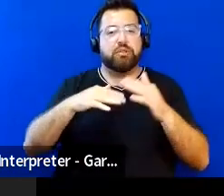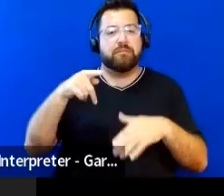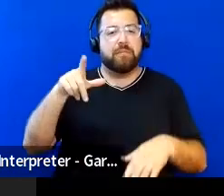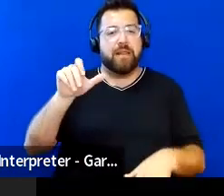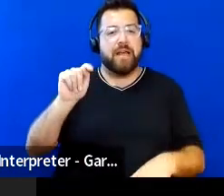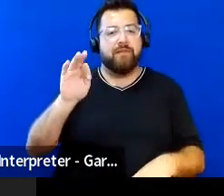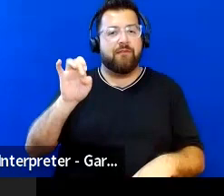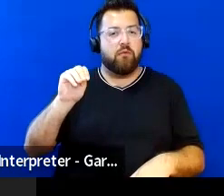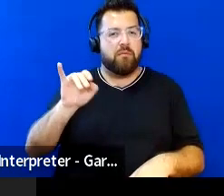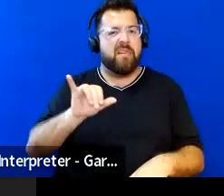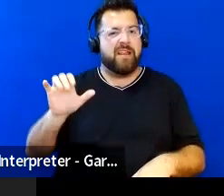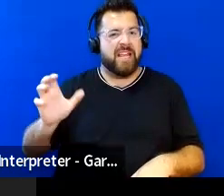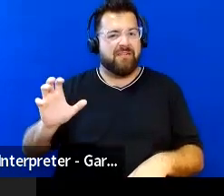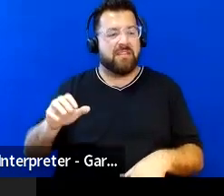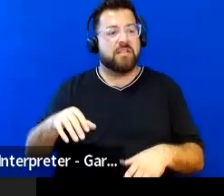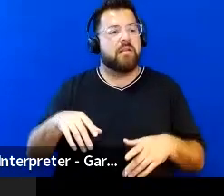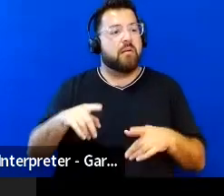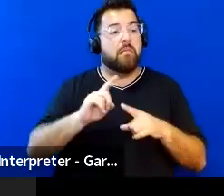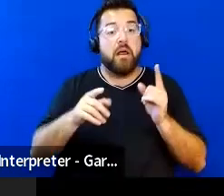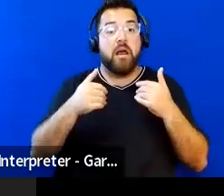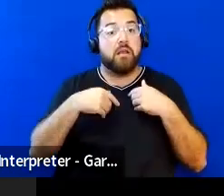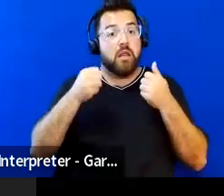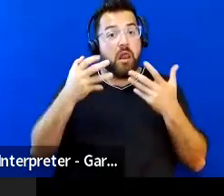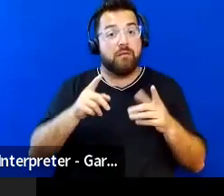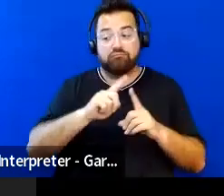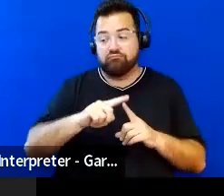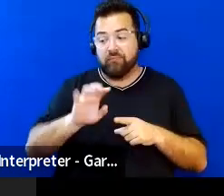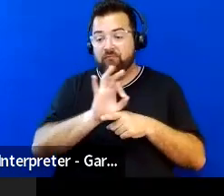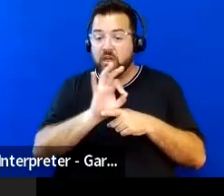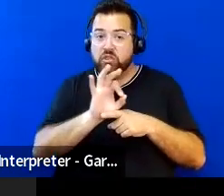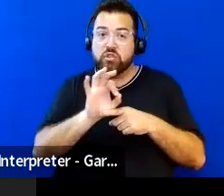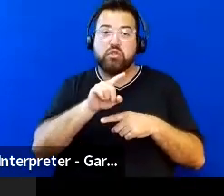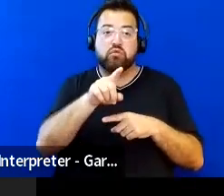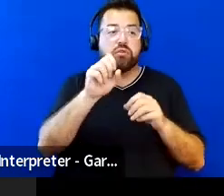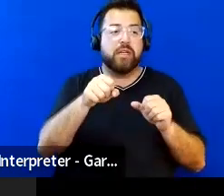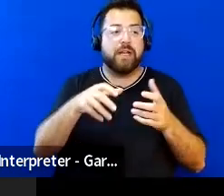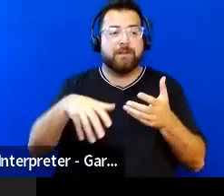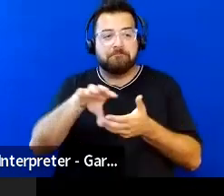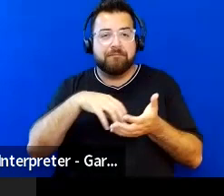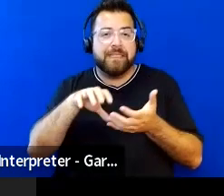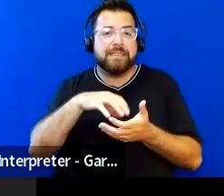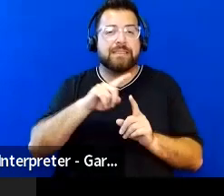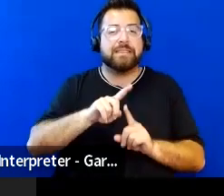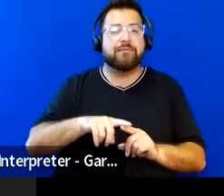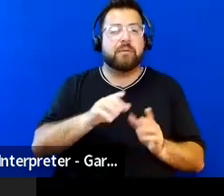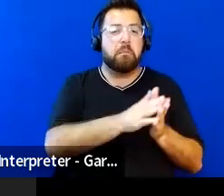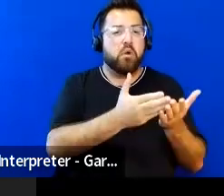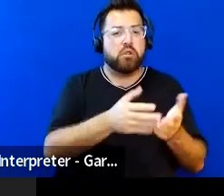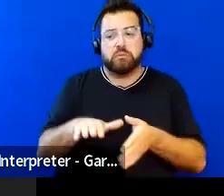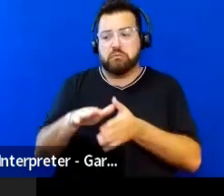of functions. You can remix different books together. They do